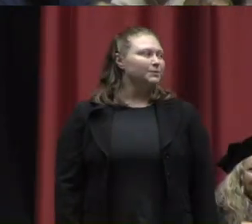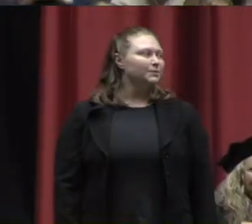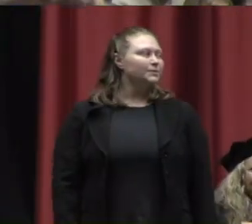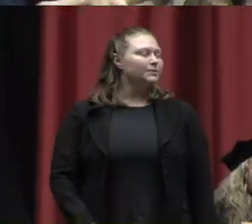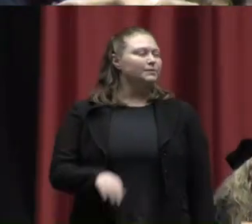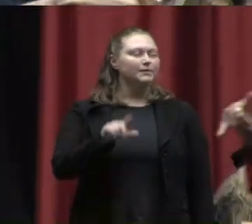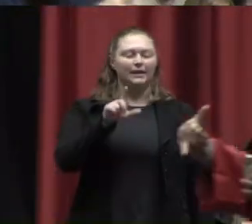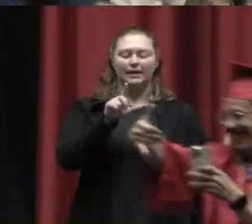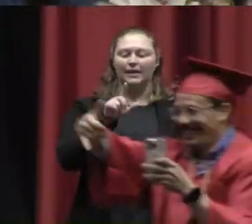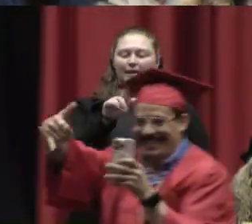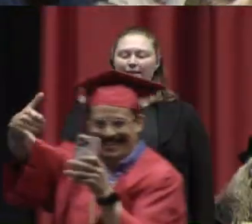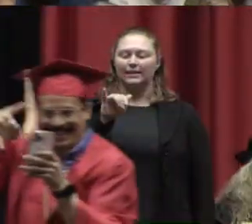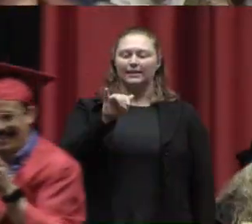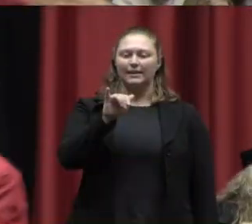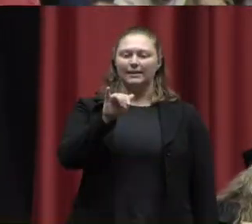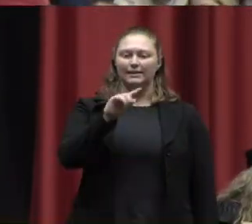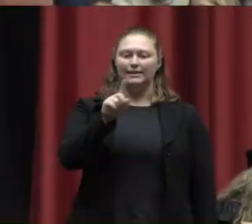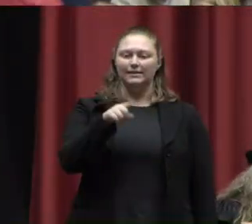Liz Diaz.